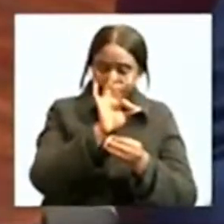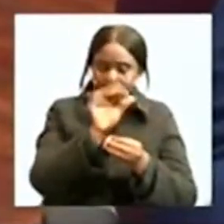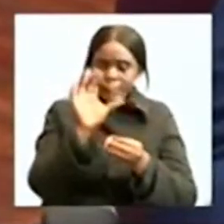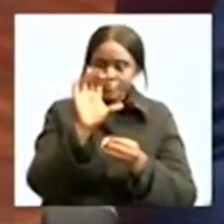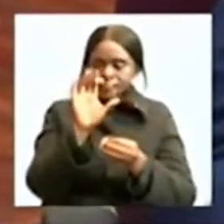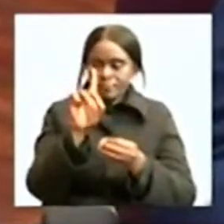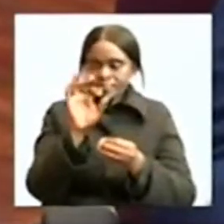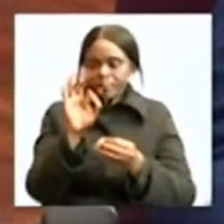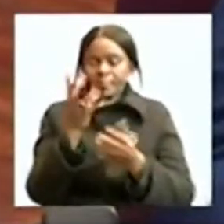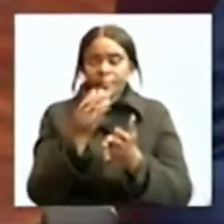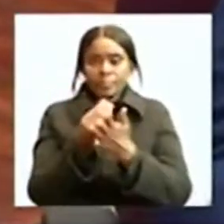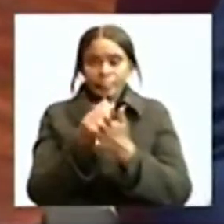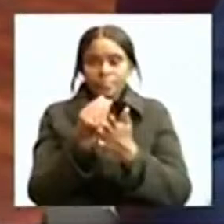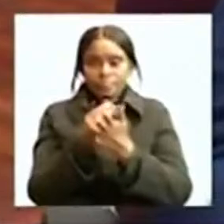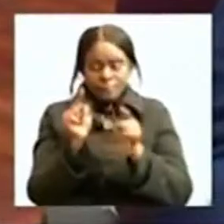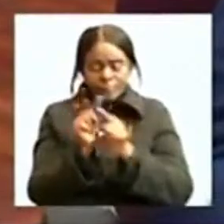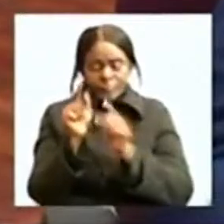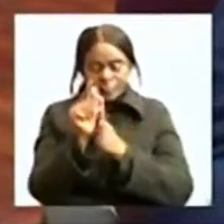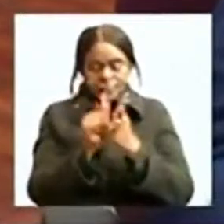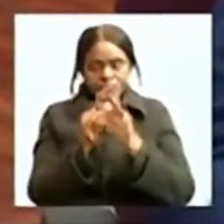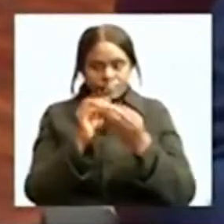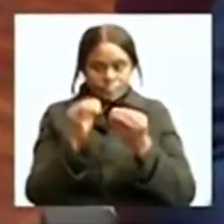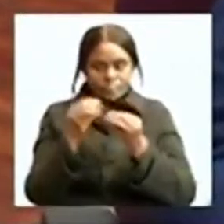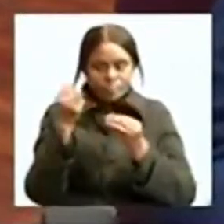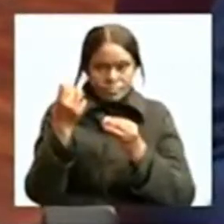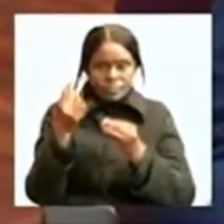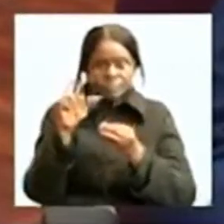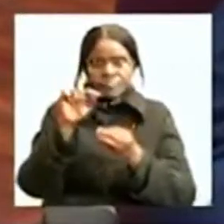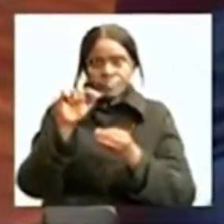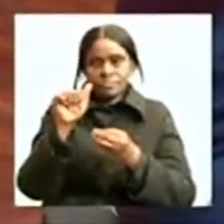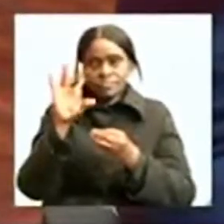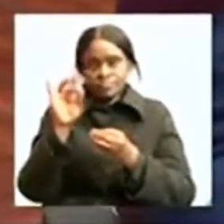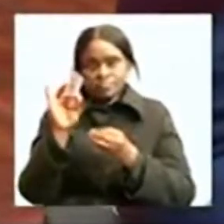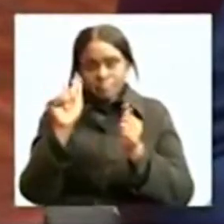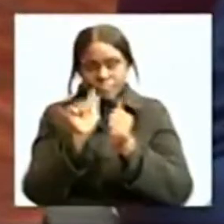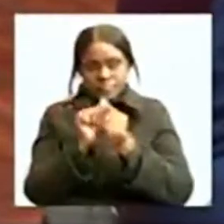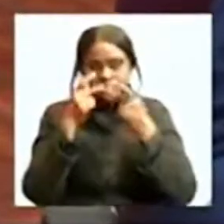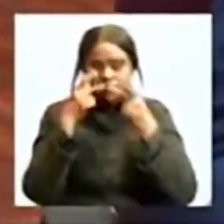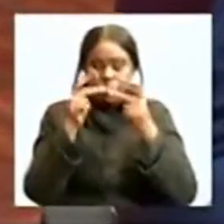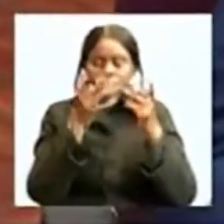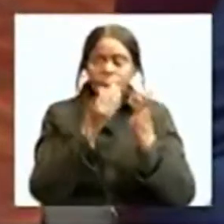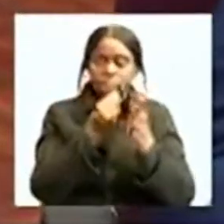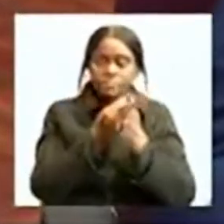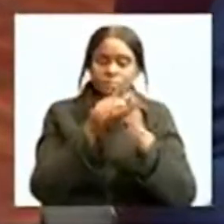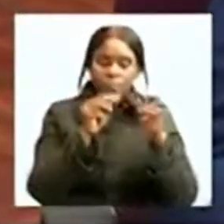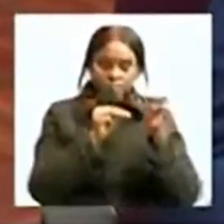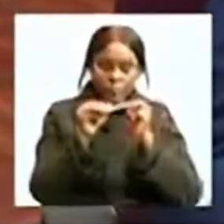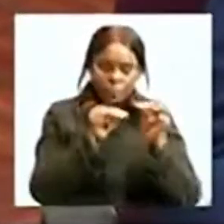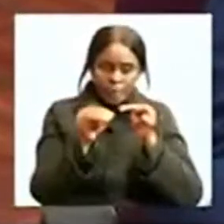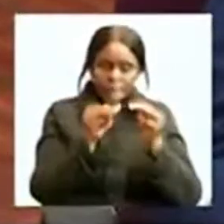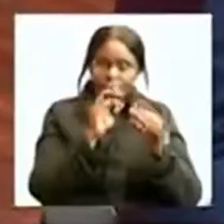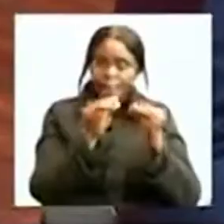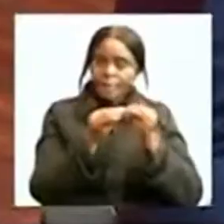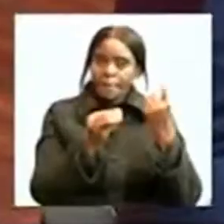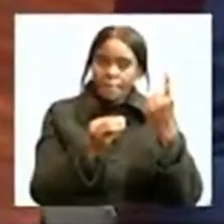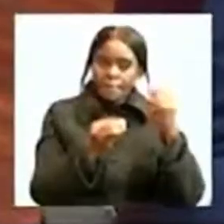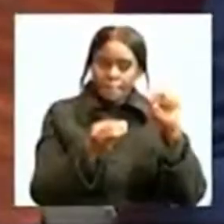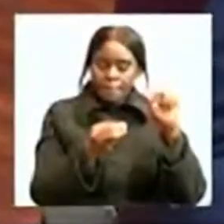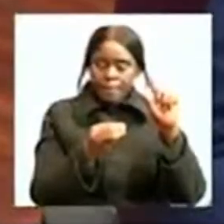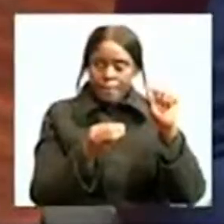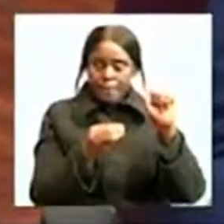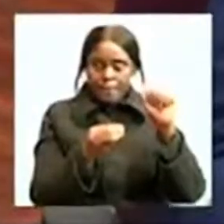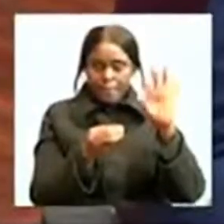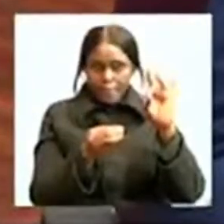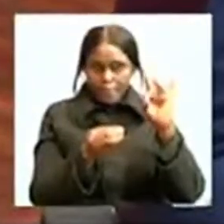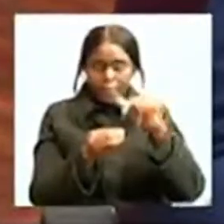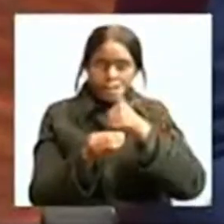Development Fund, Act number 11 of 2018, and the Public Finance Management Act number 1 of 2018,